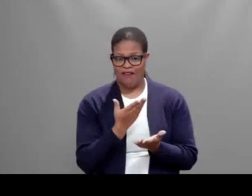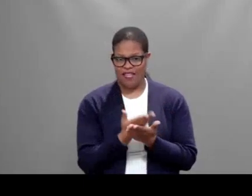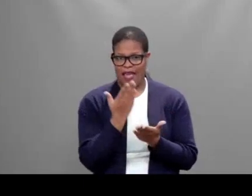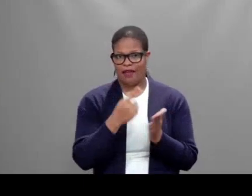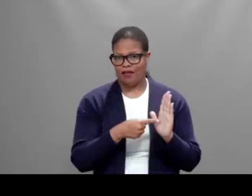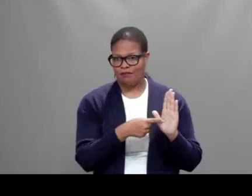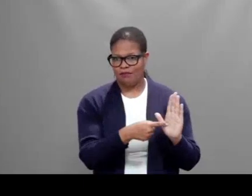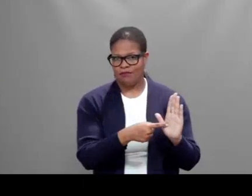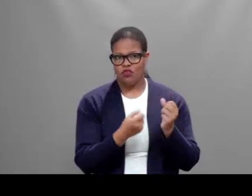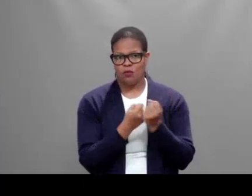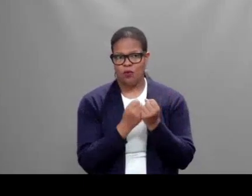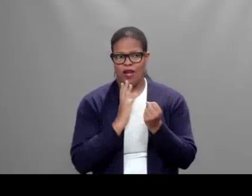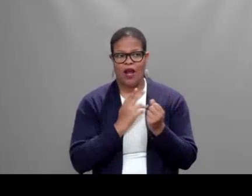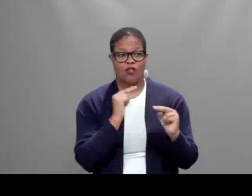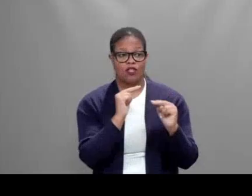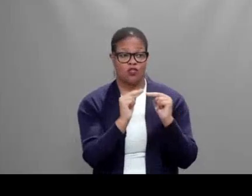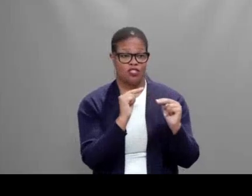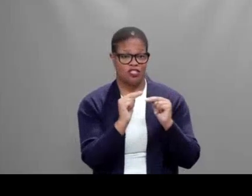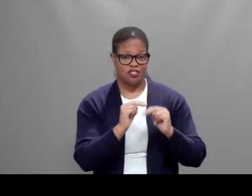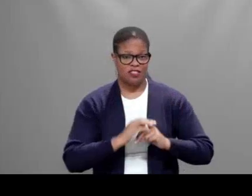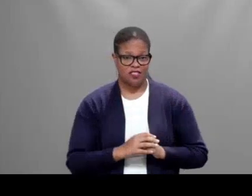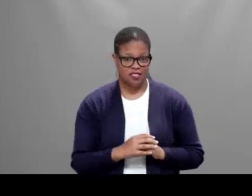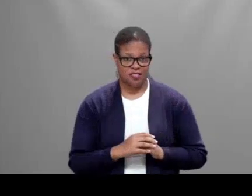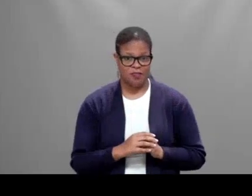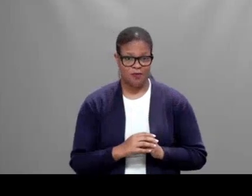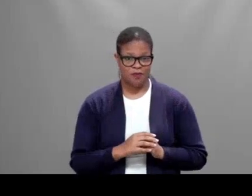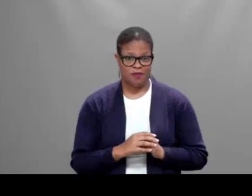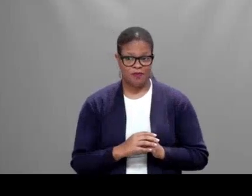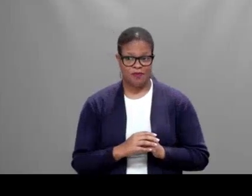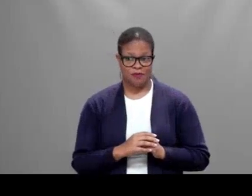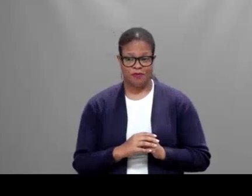to support our negotiations.